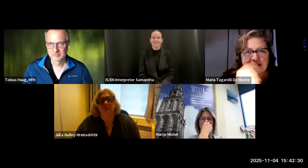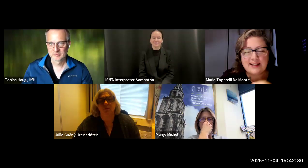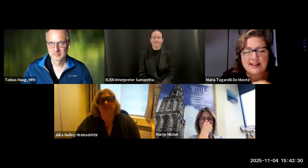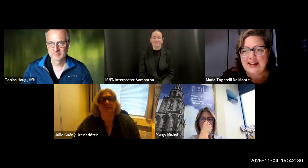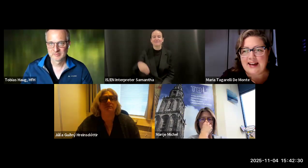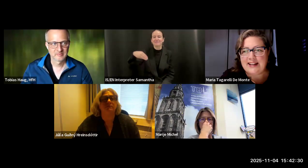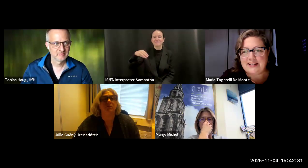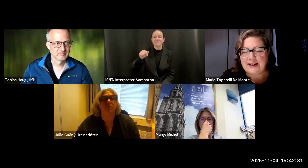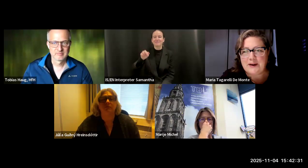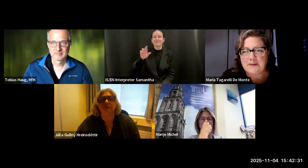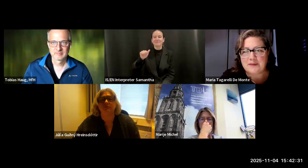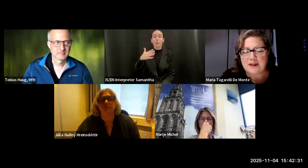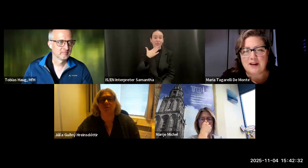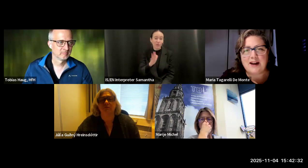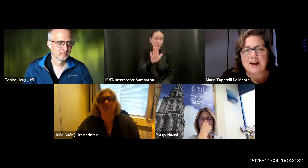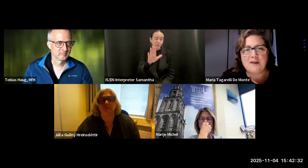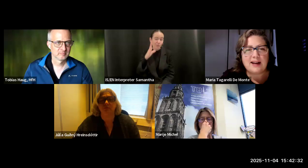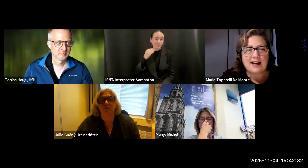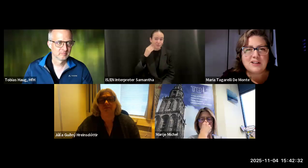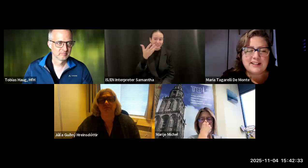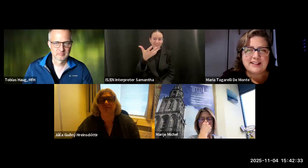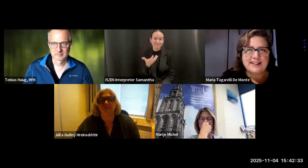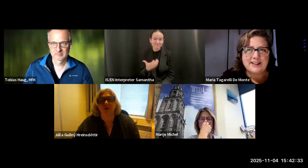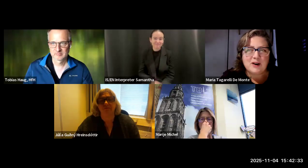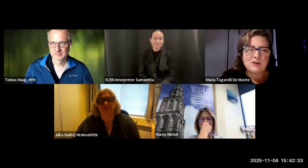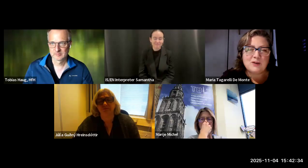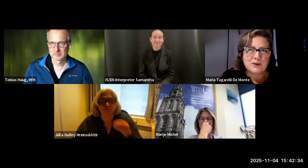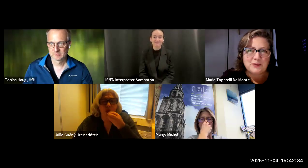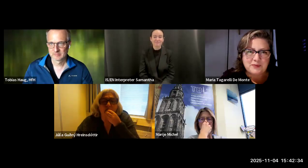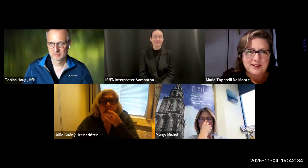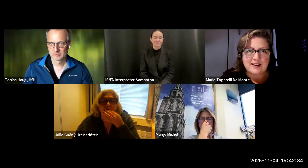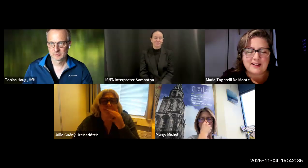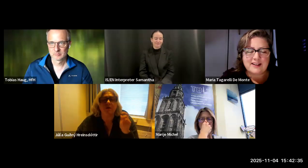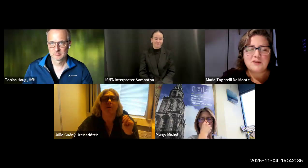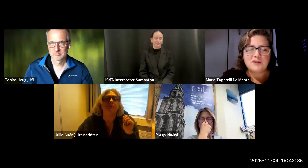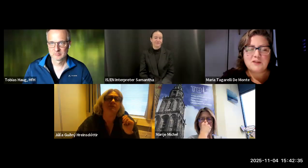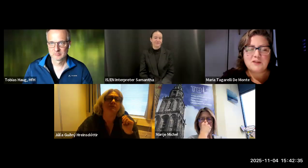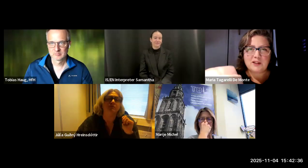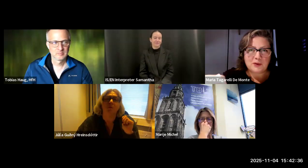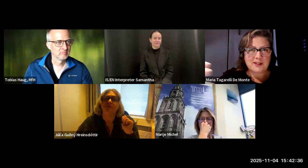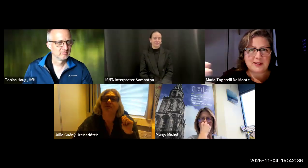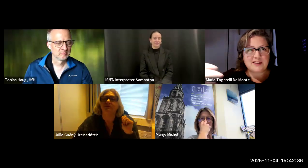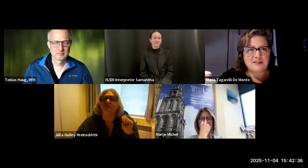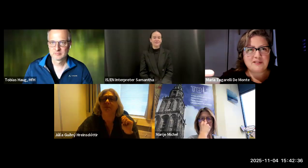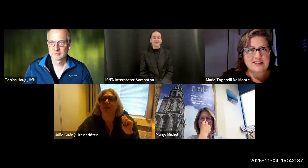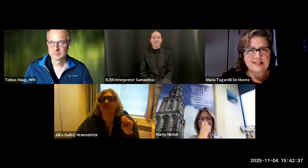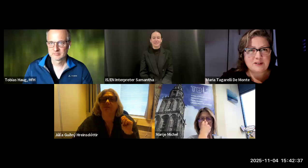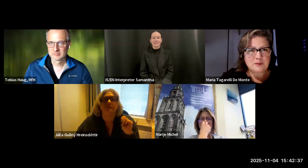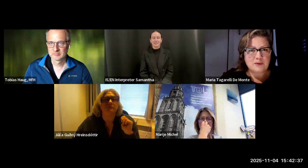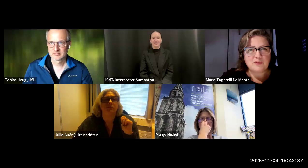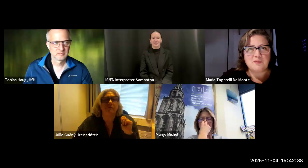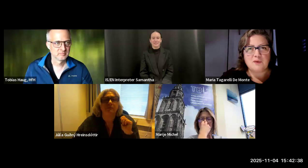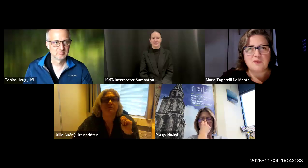your experience. And well, I will actually also not only you and your